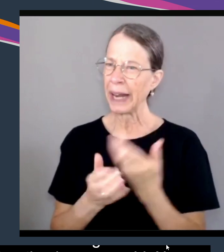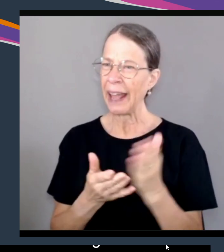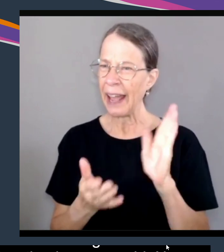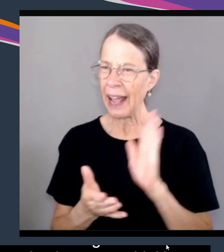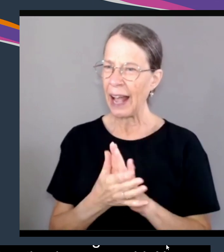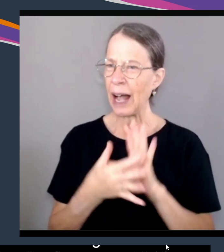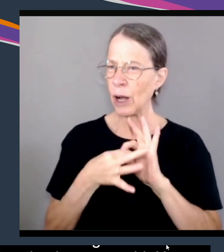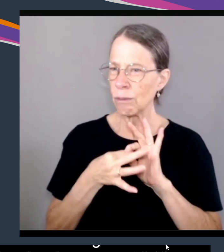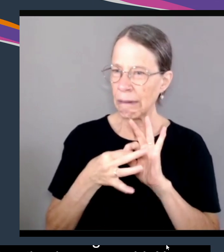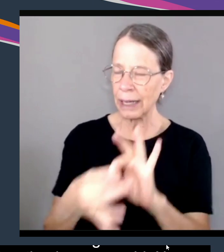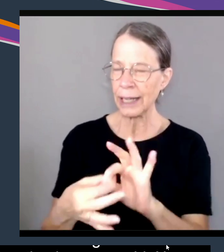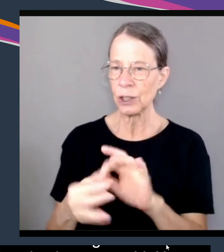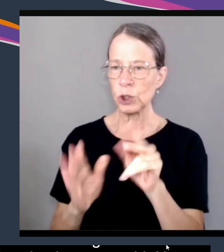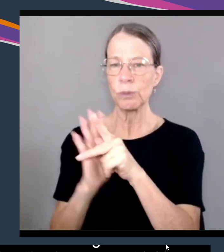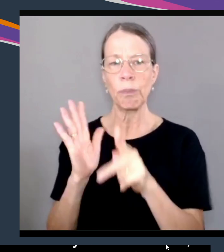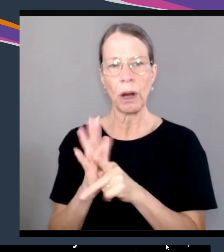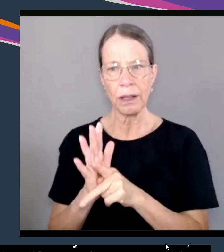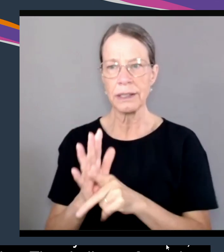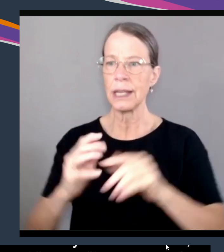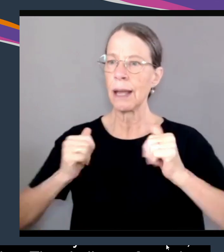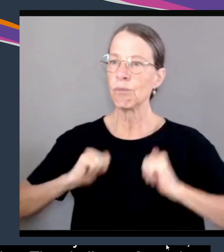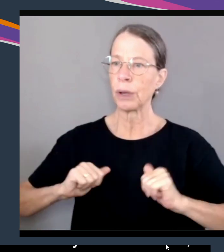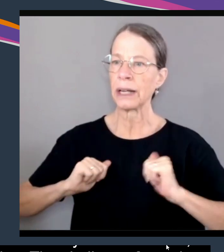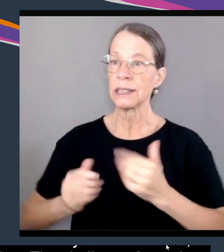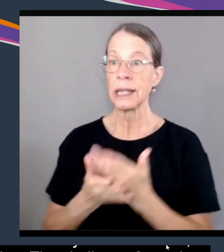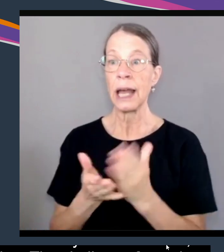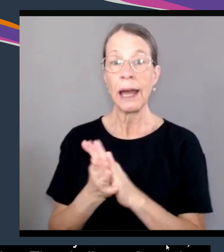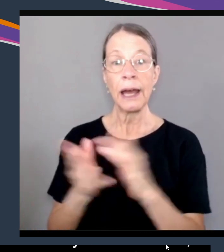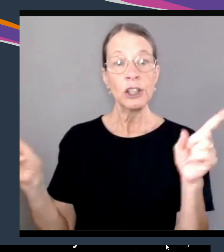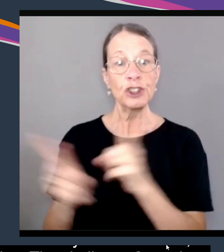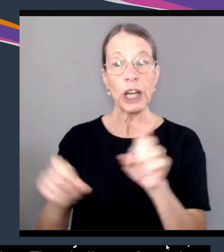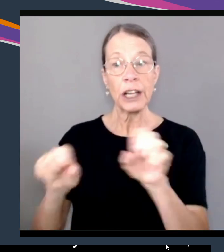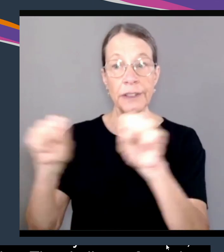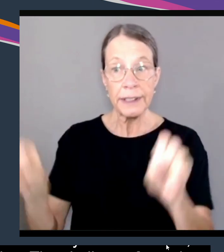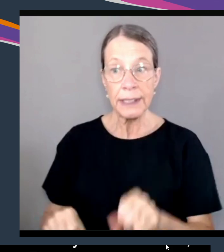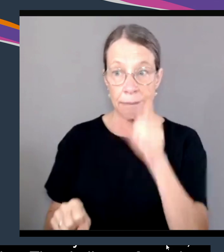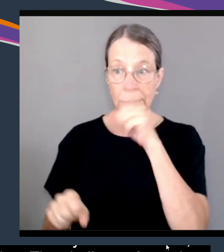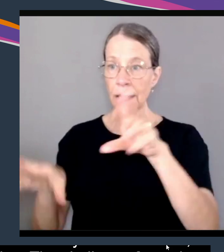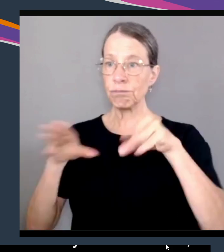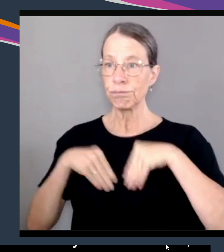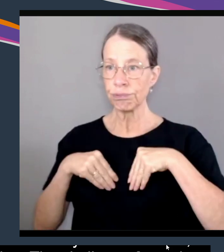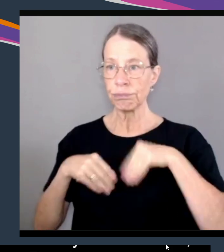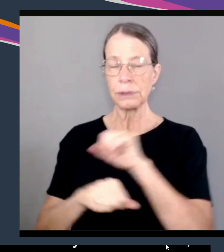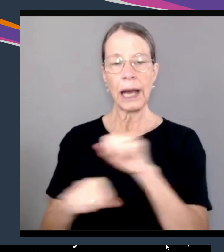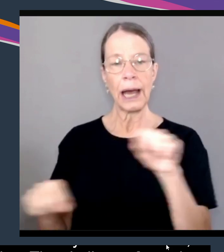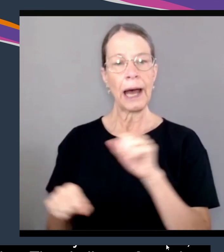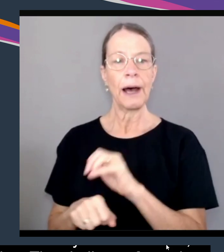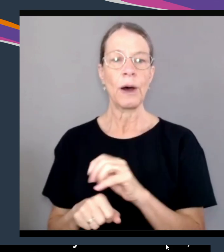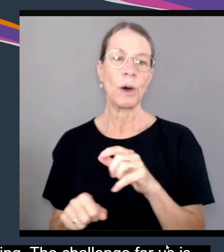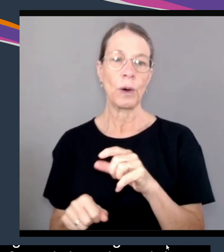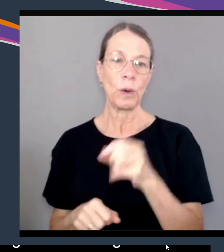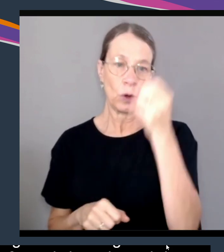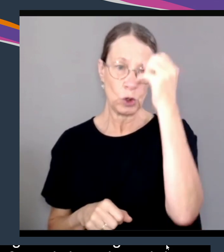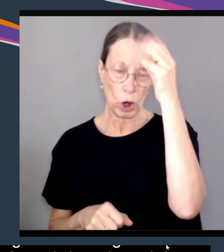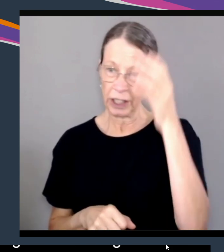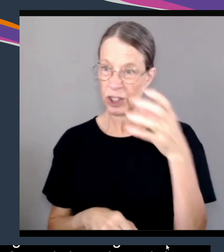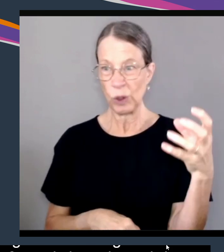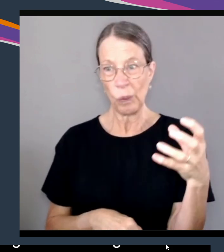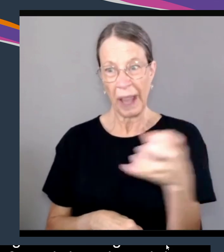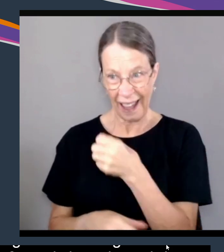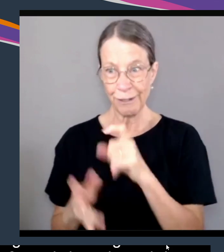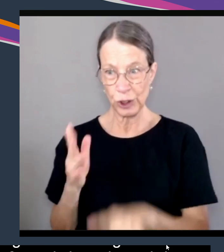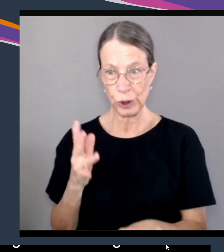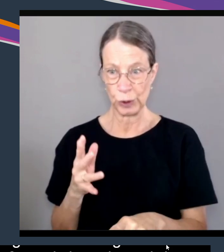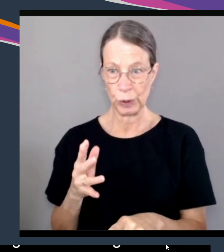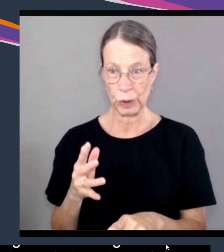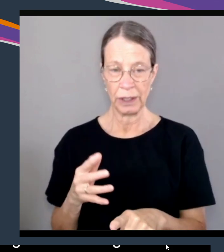and practice? How do we change our systems that will embrace that knowledge? Now, we have to do that. That's the work that we need to do